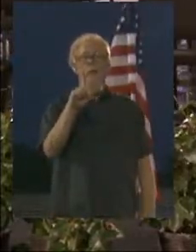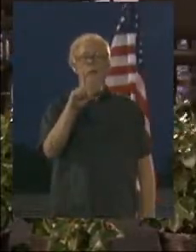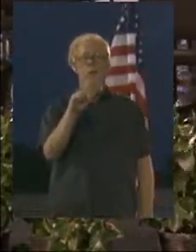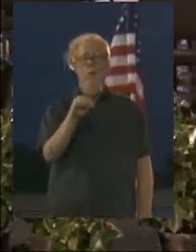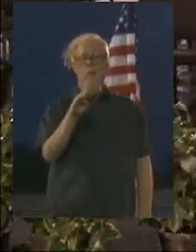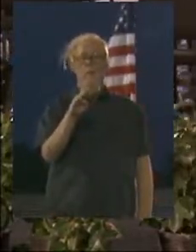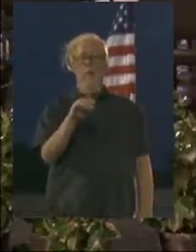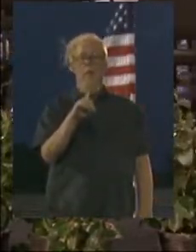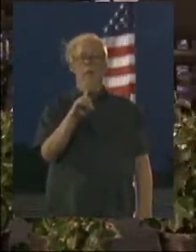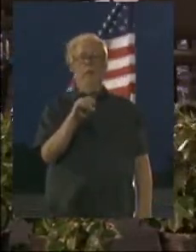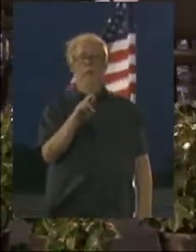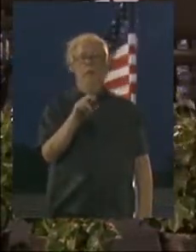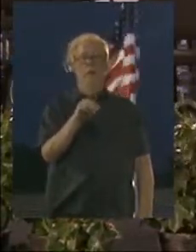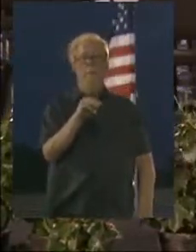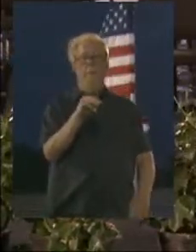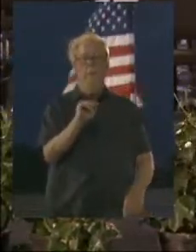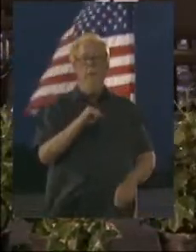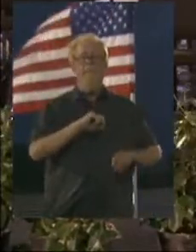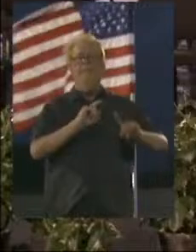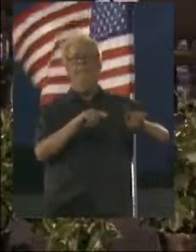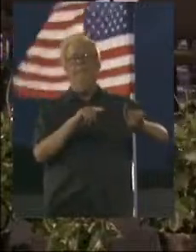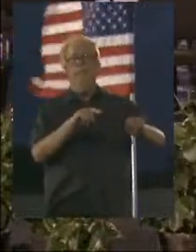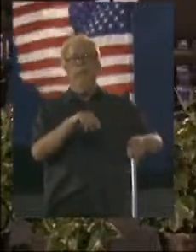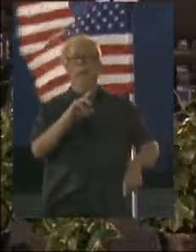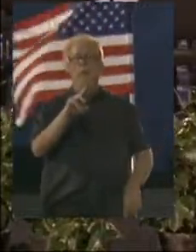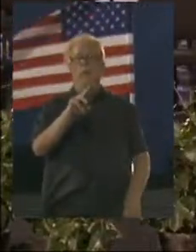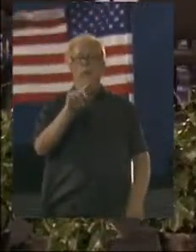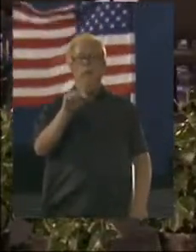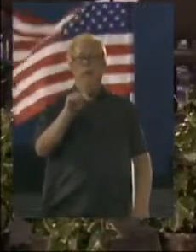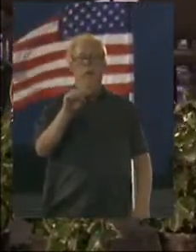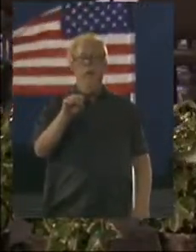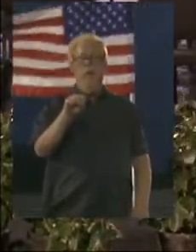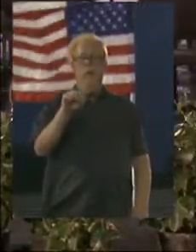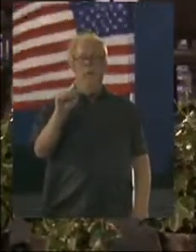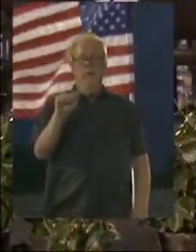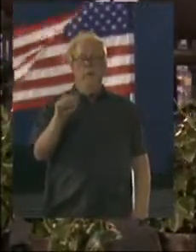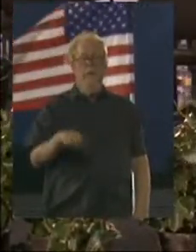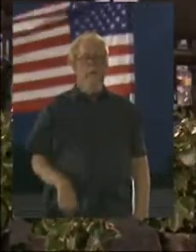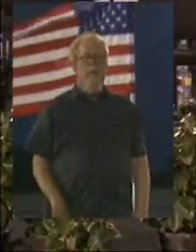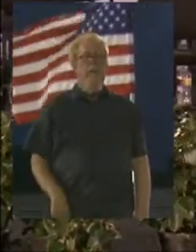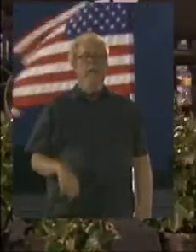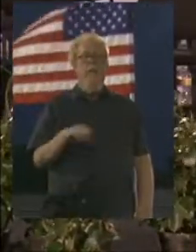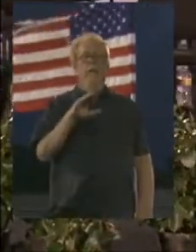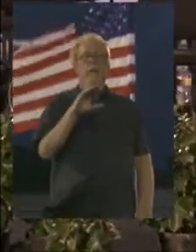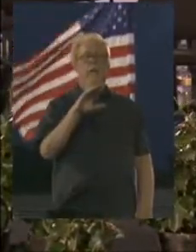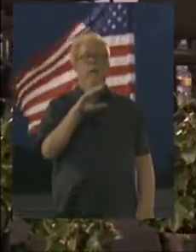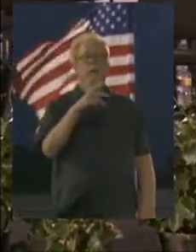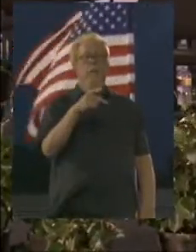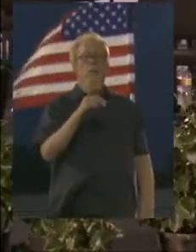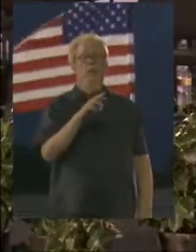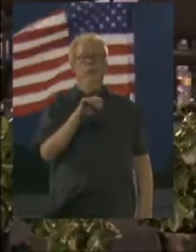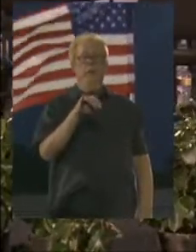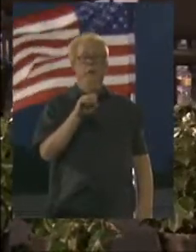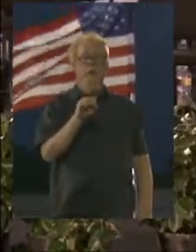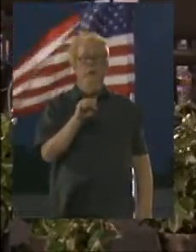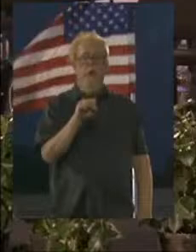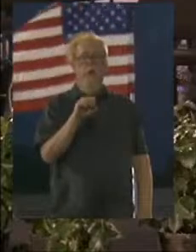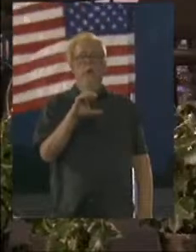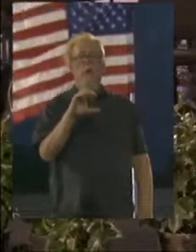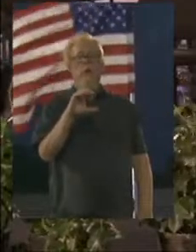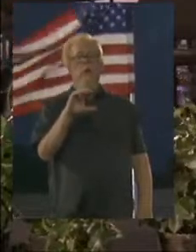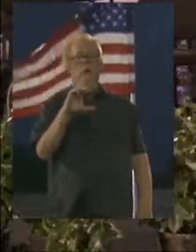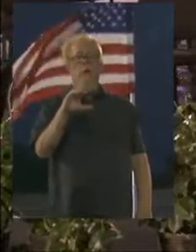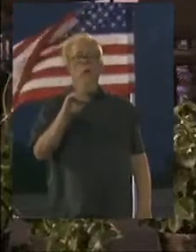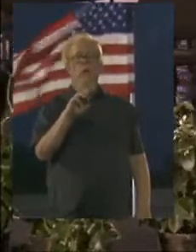attending the University of Texas at San Antonio. Clarissa Cortez will be attending St.